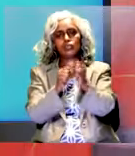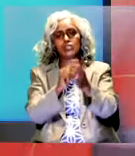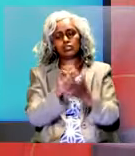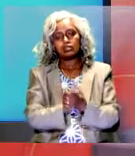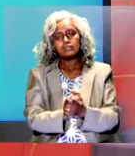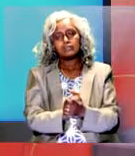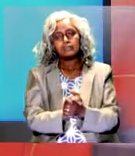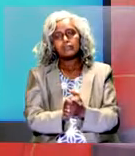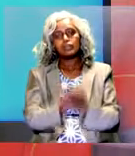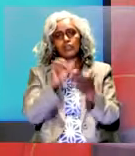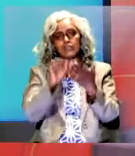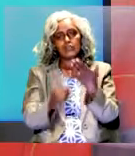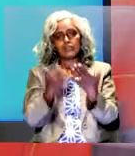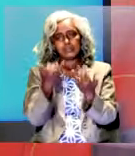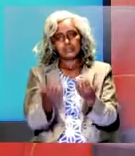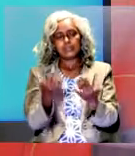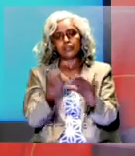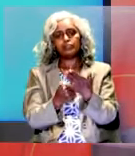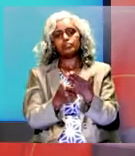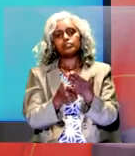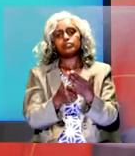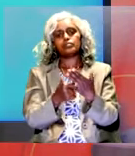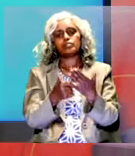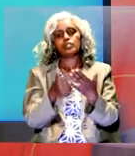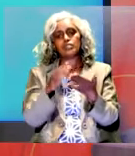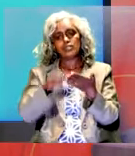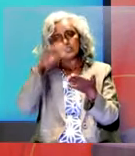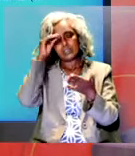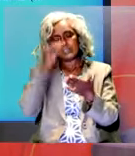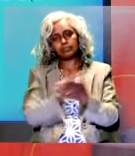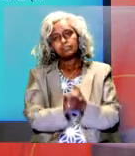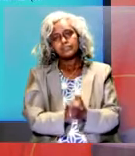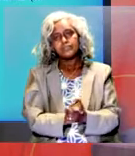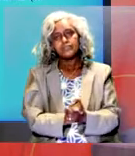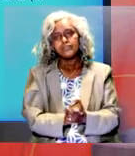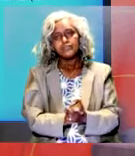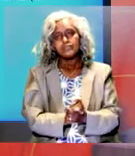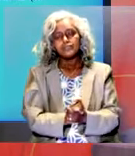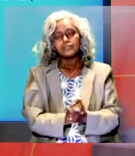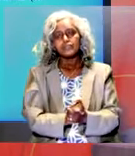sequences. So now let's proceed to the lesson.